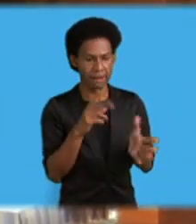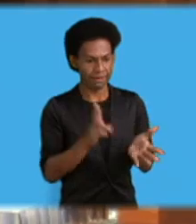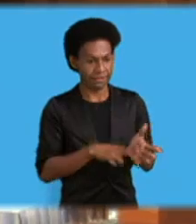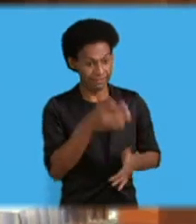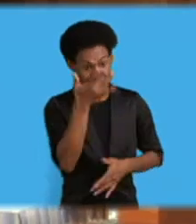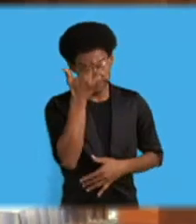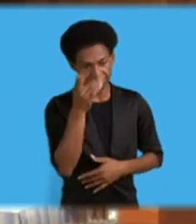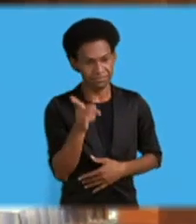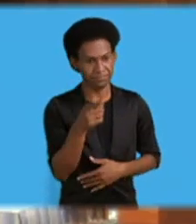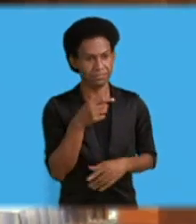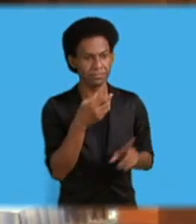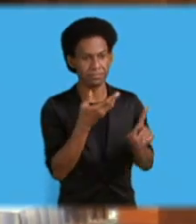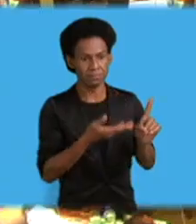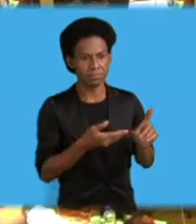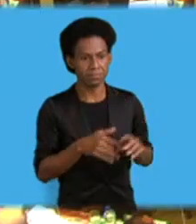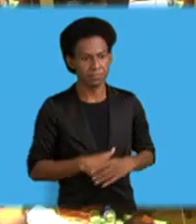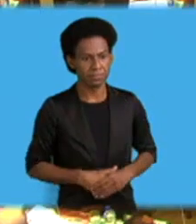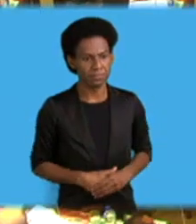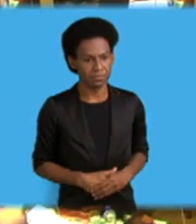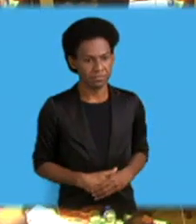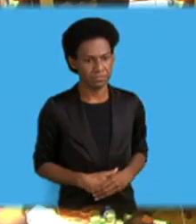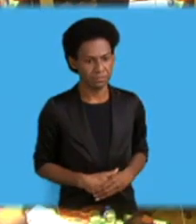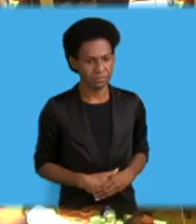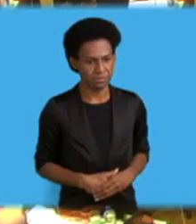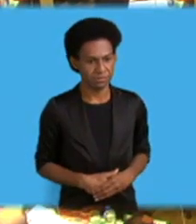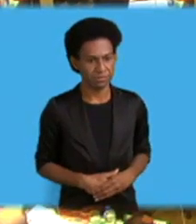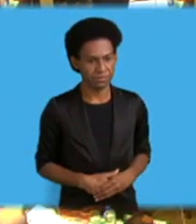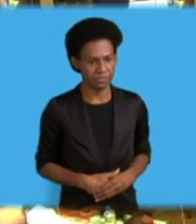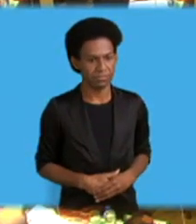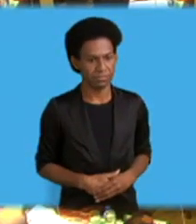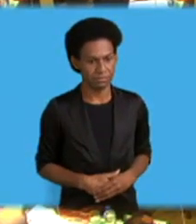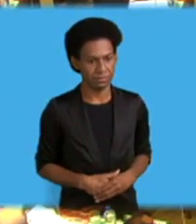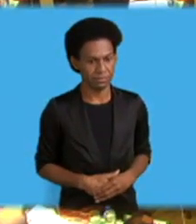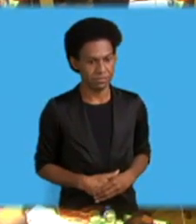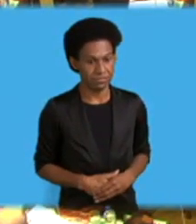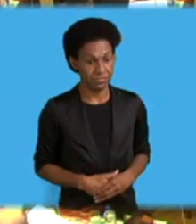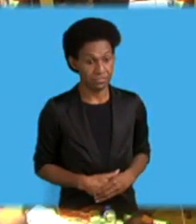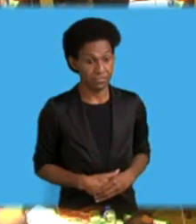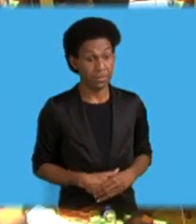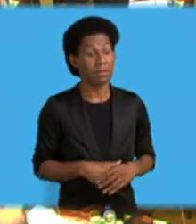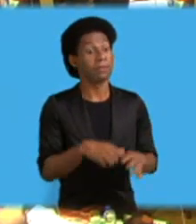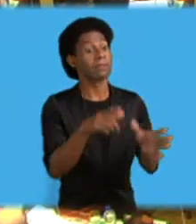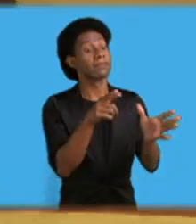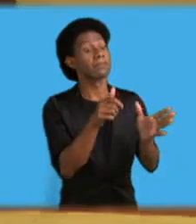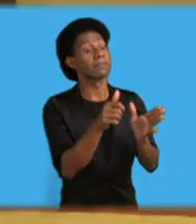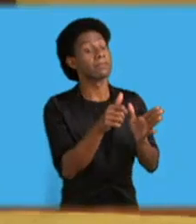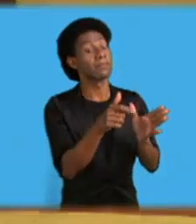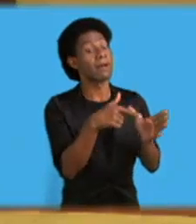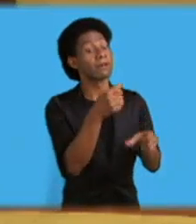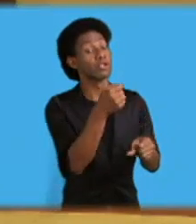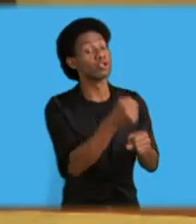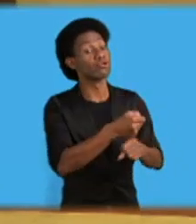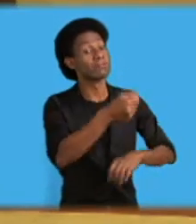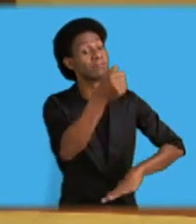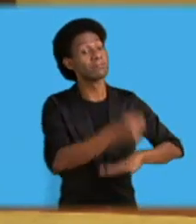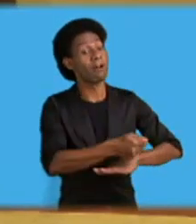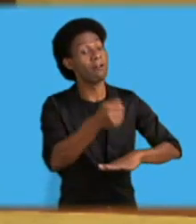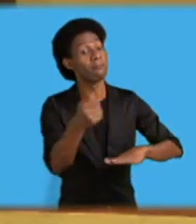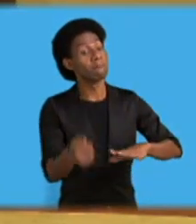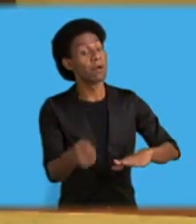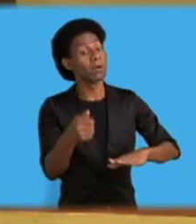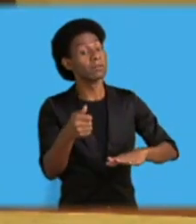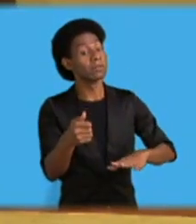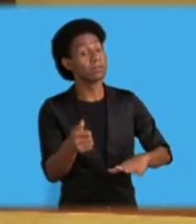Can the Attorney General confirm that government is a shareholder, government provides money